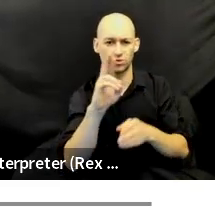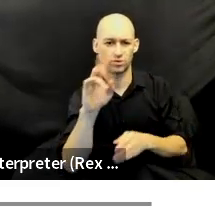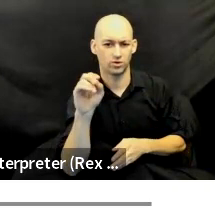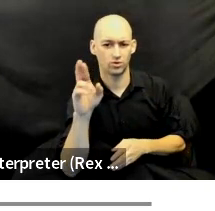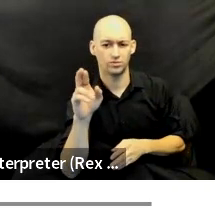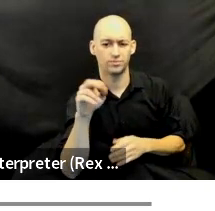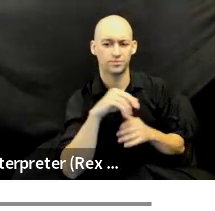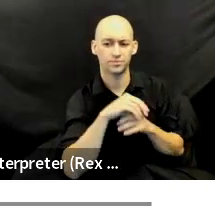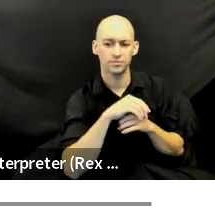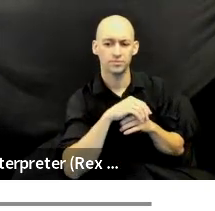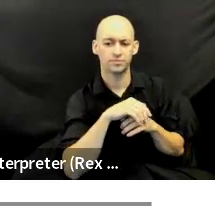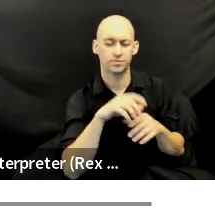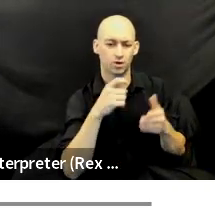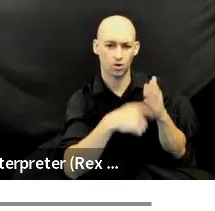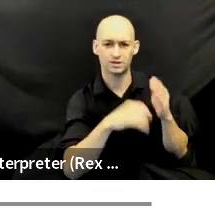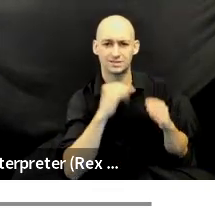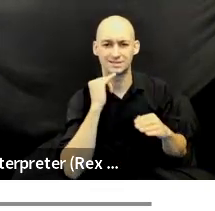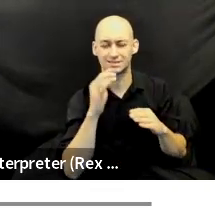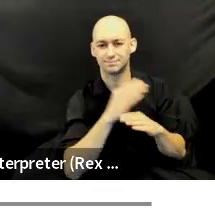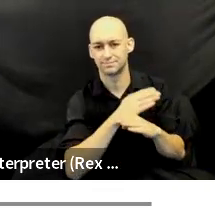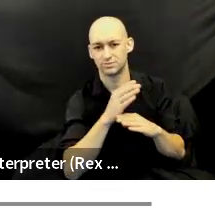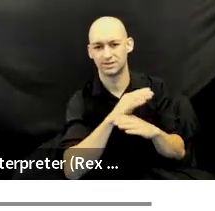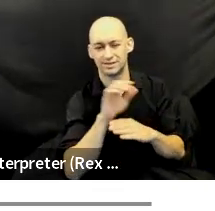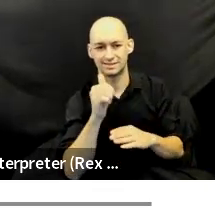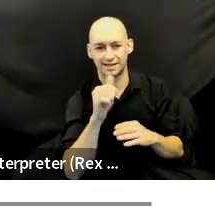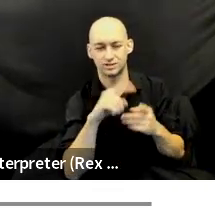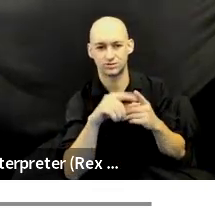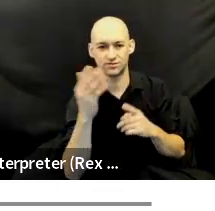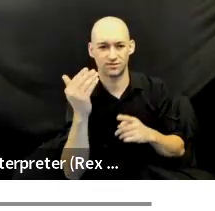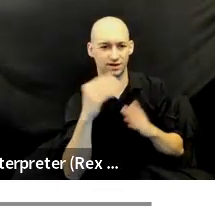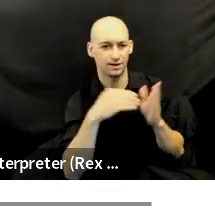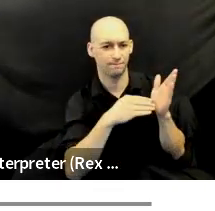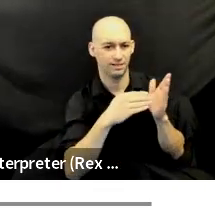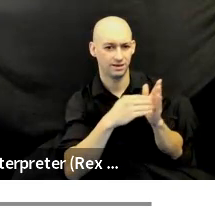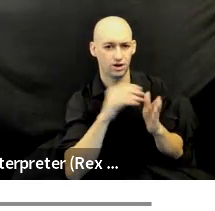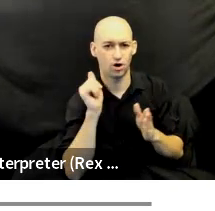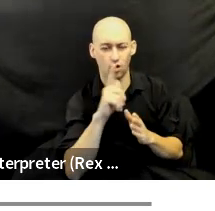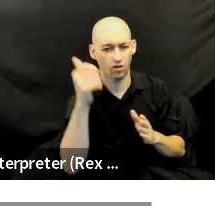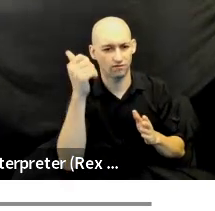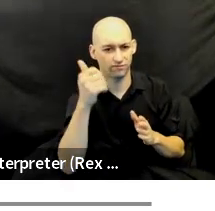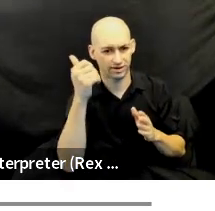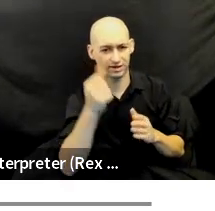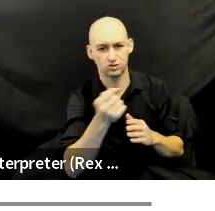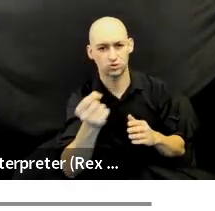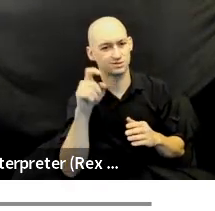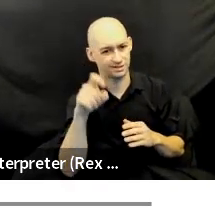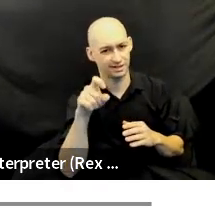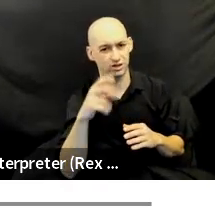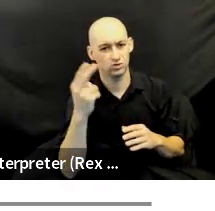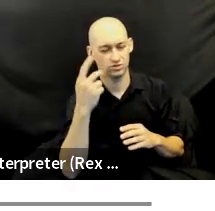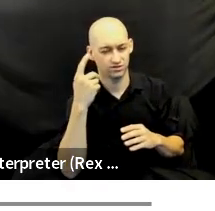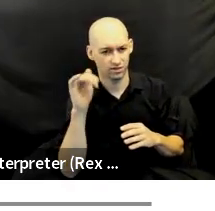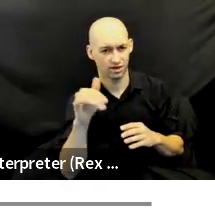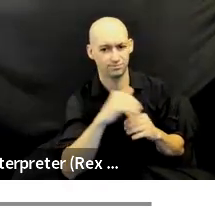network is estimated to be between 10 and 15 billion, and all fund sources will need to be utilized for this. Next